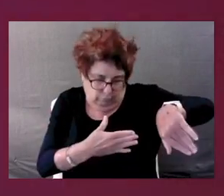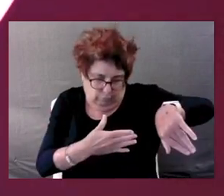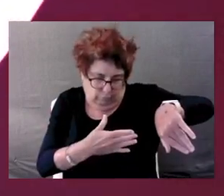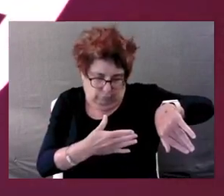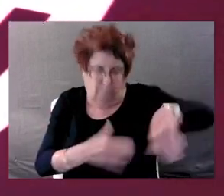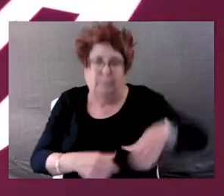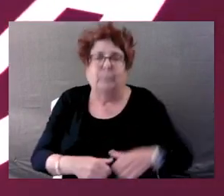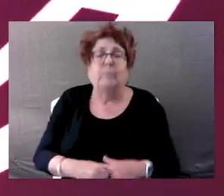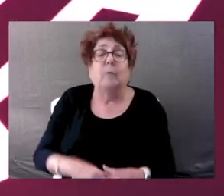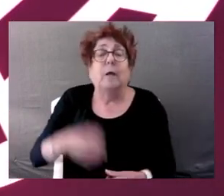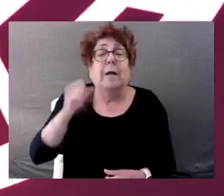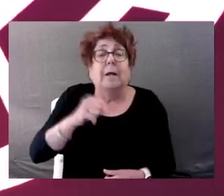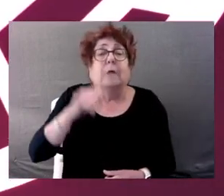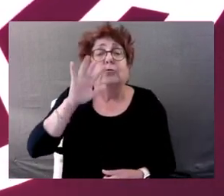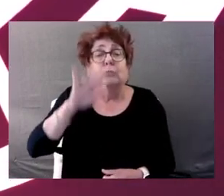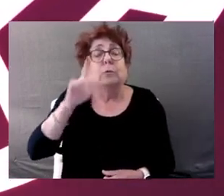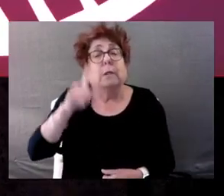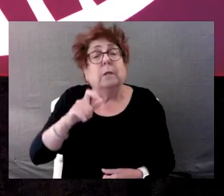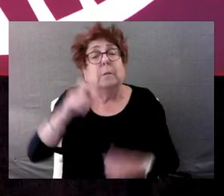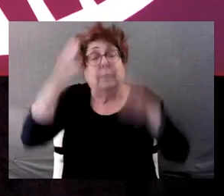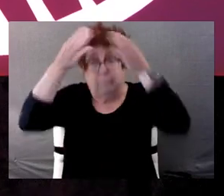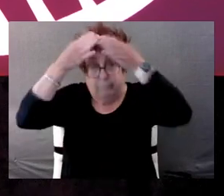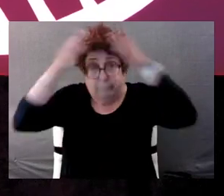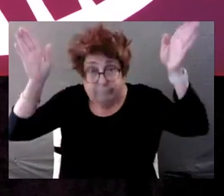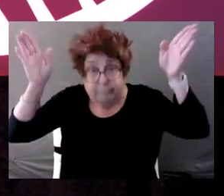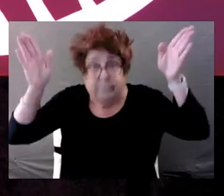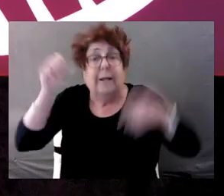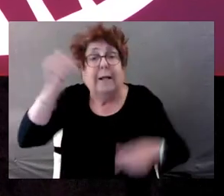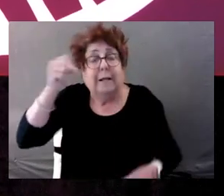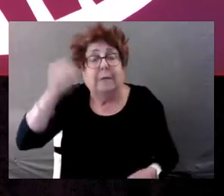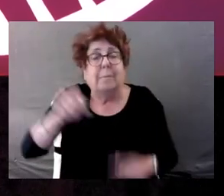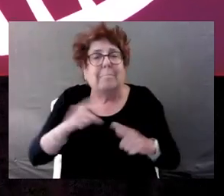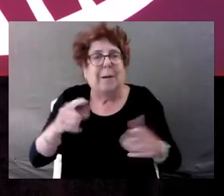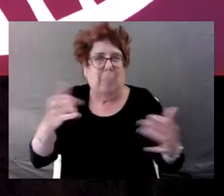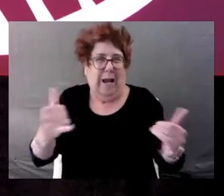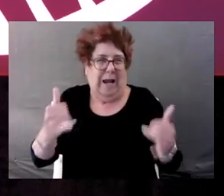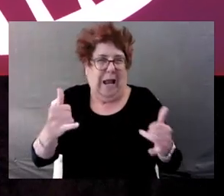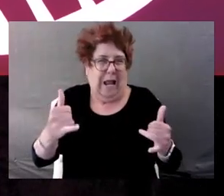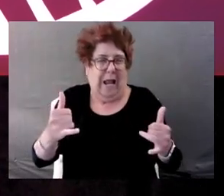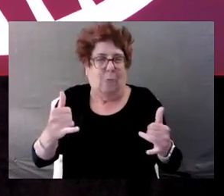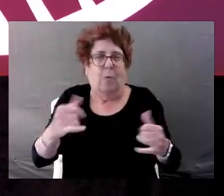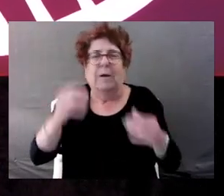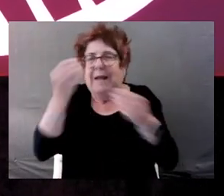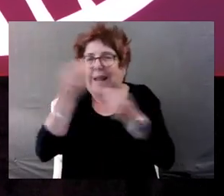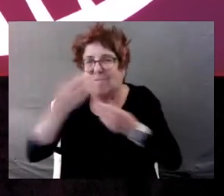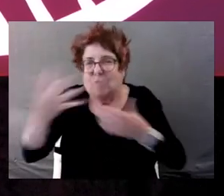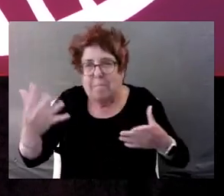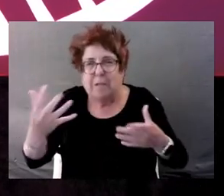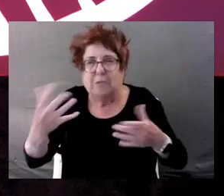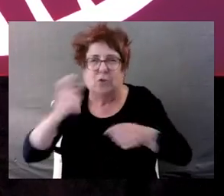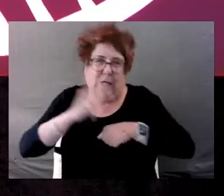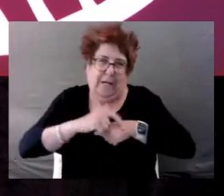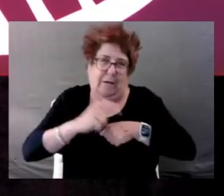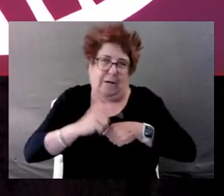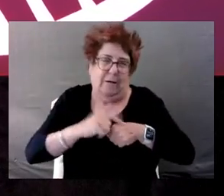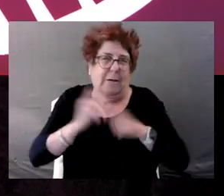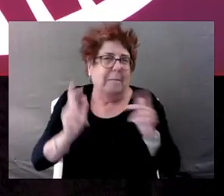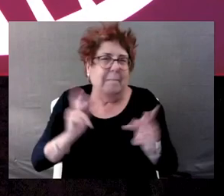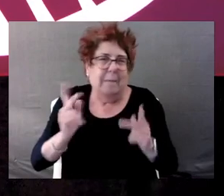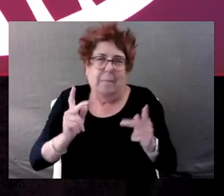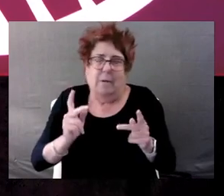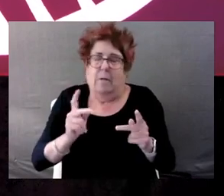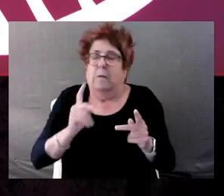should be objective. But we're in an era that we're in an information era. That people are literally, there's so